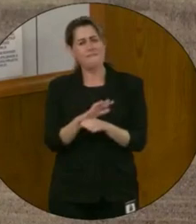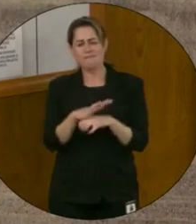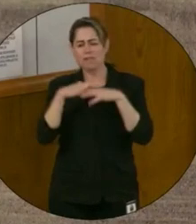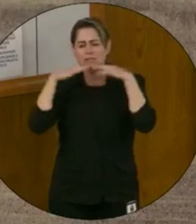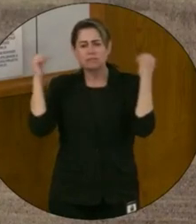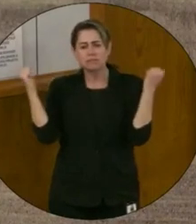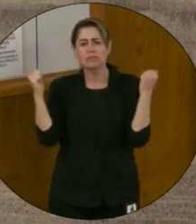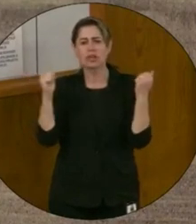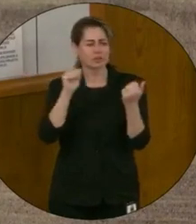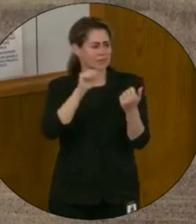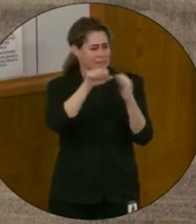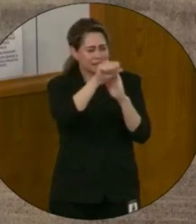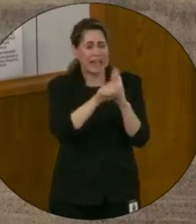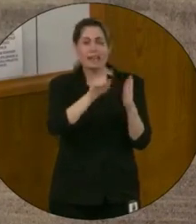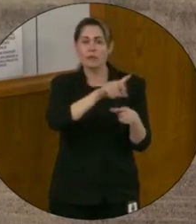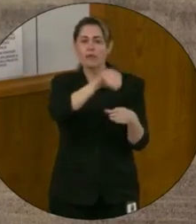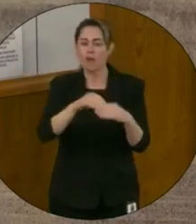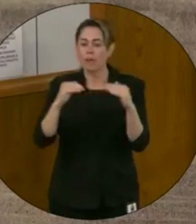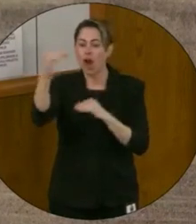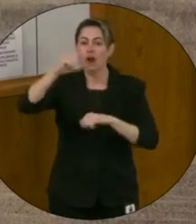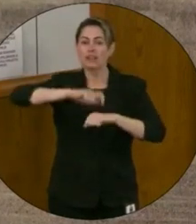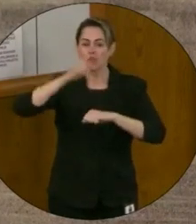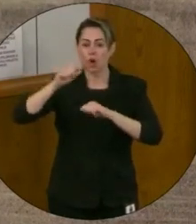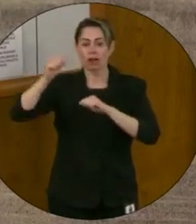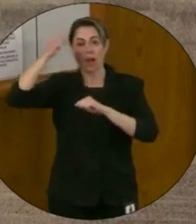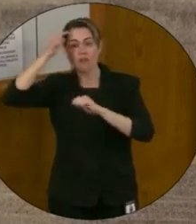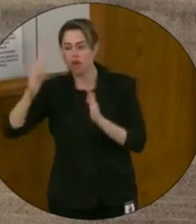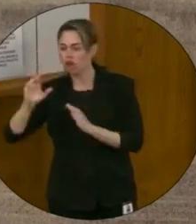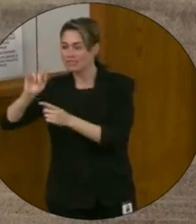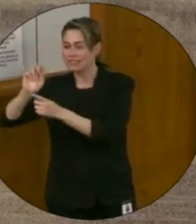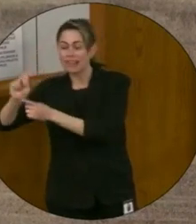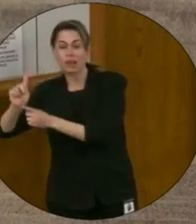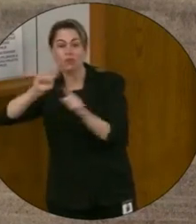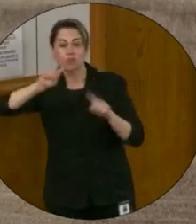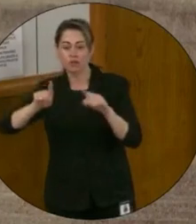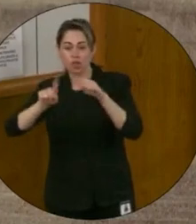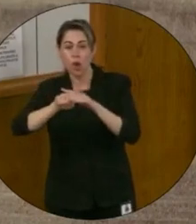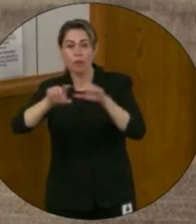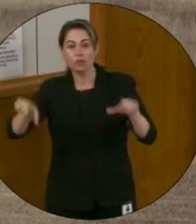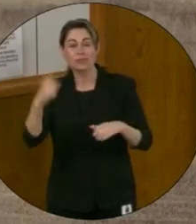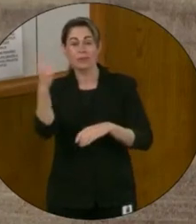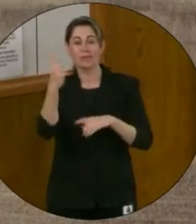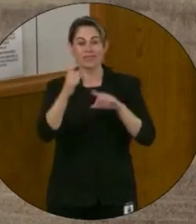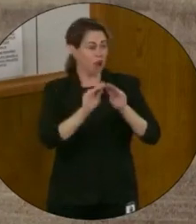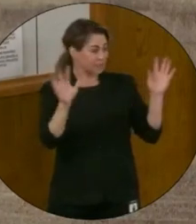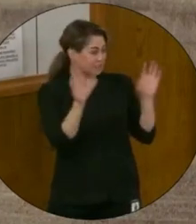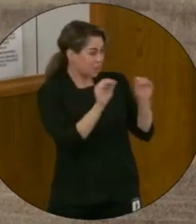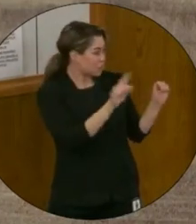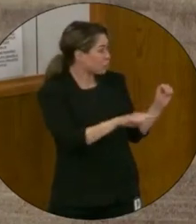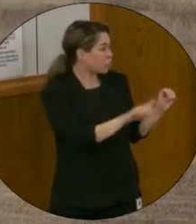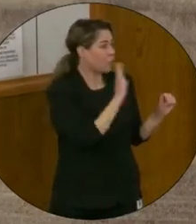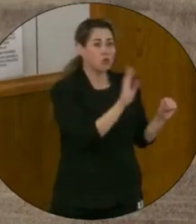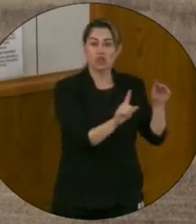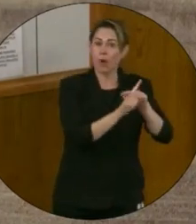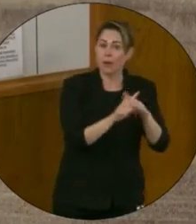involved. Beyond time for Governor Sisolak to come in and do something, because obviously none of you are going